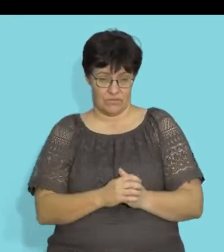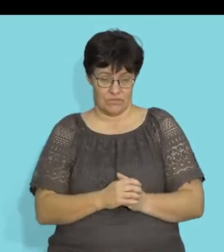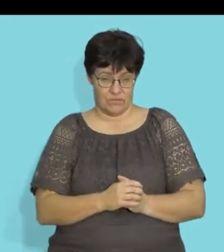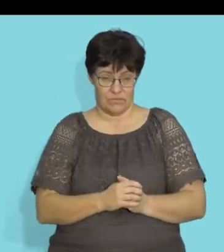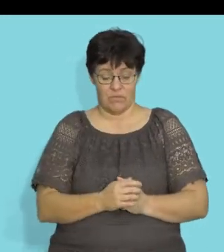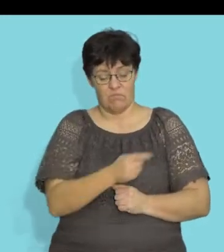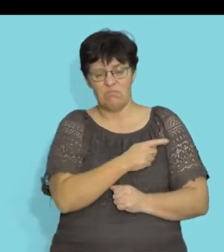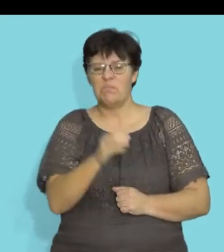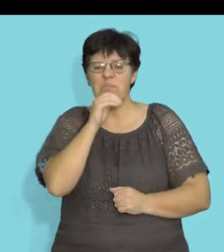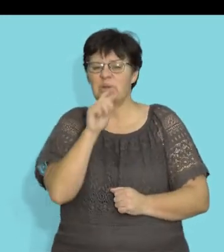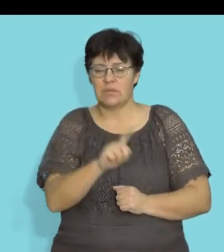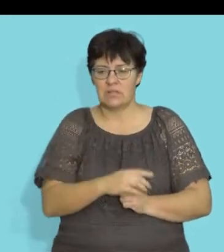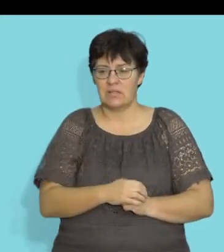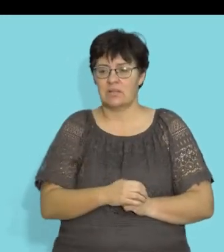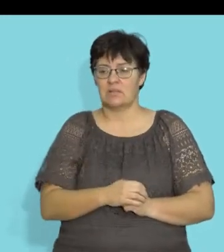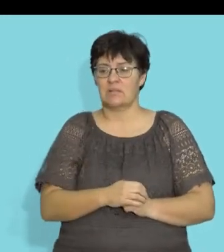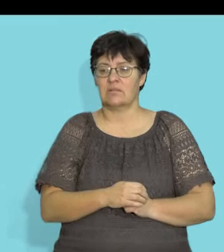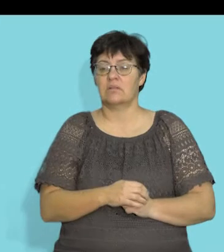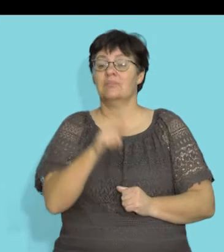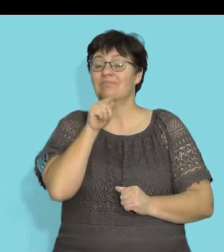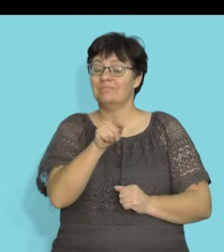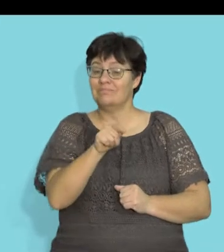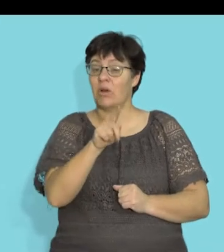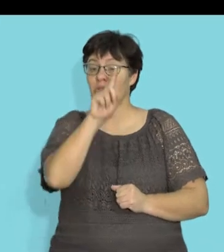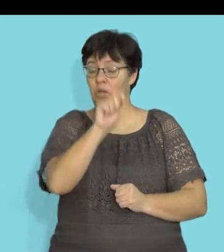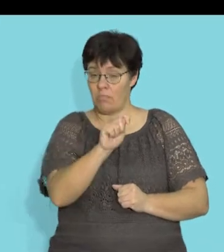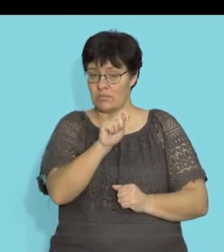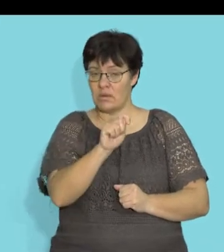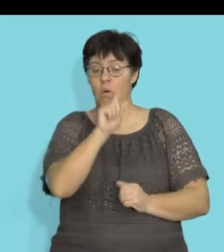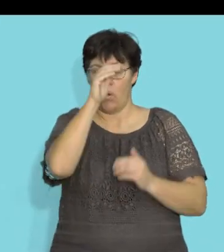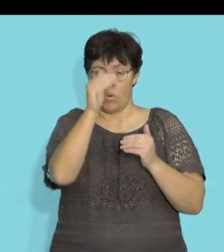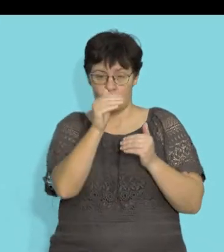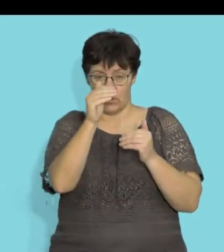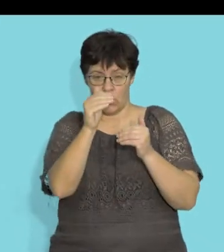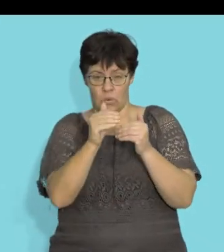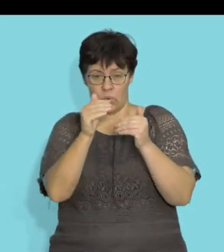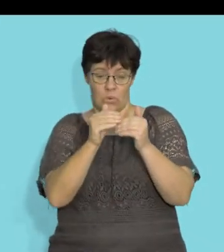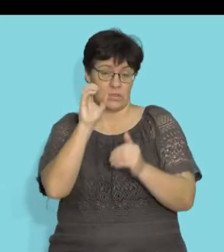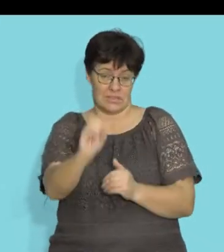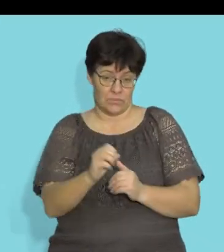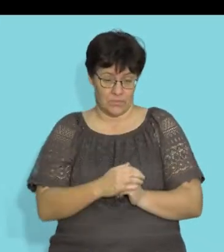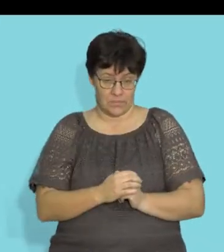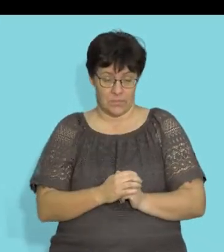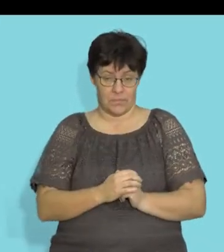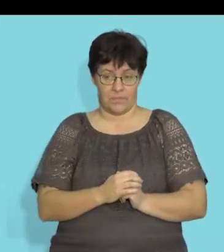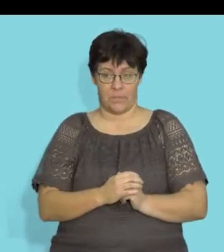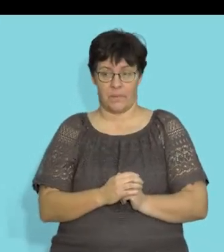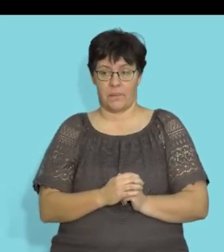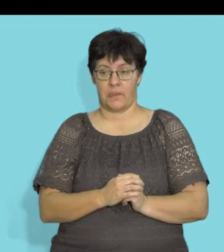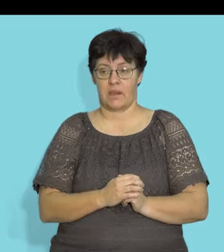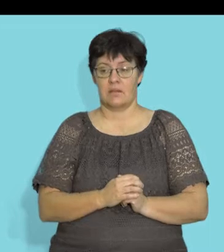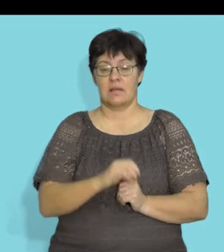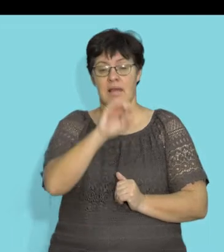essentially all that this means is that the terms with this ratio are getting closer and closer to 0. So